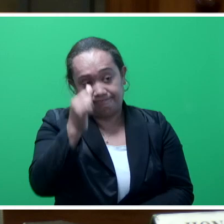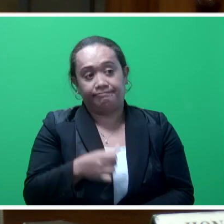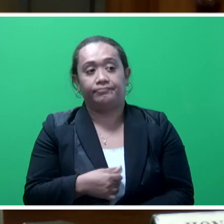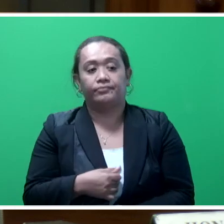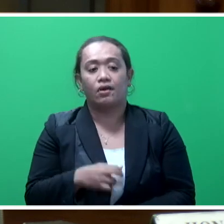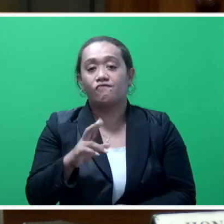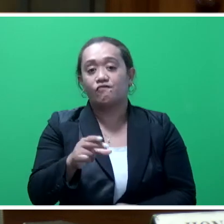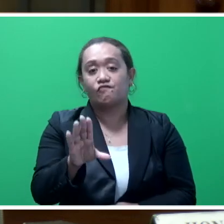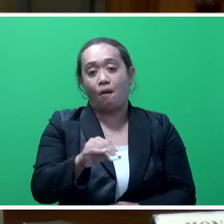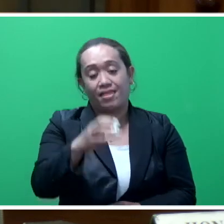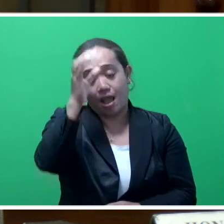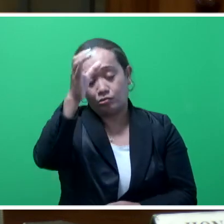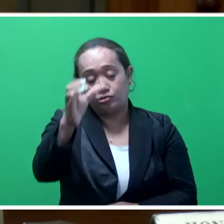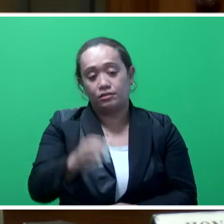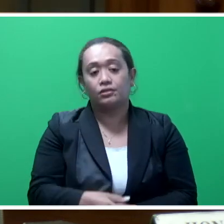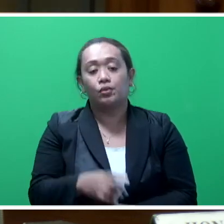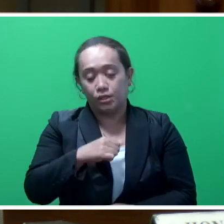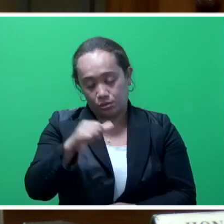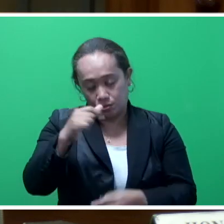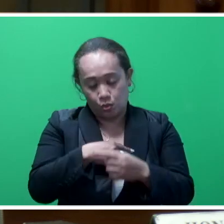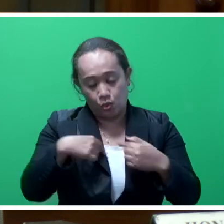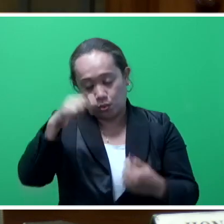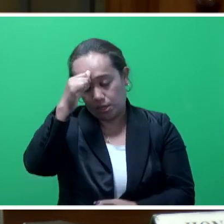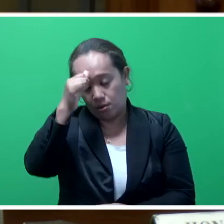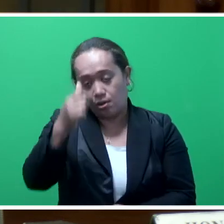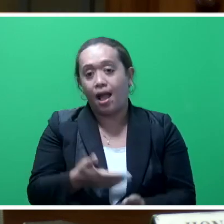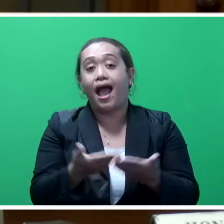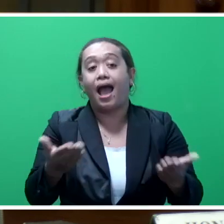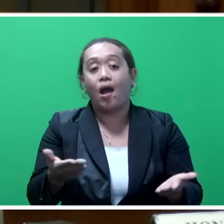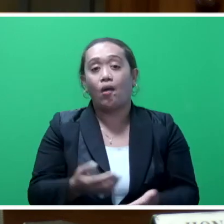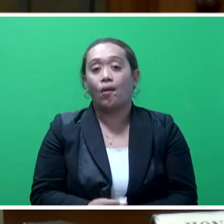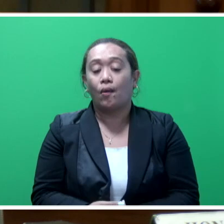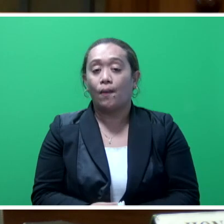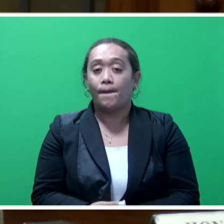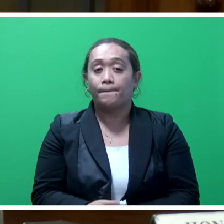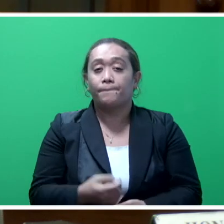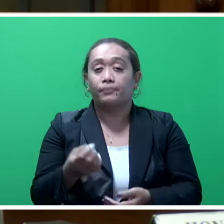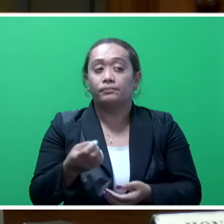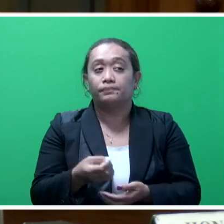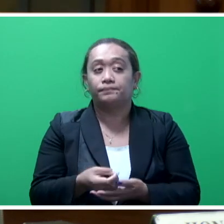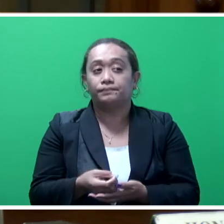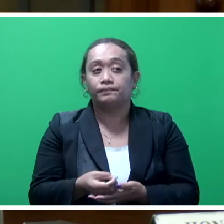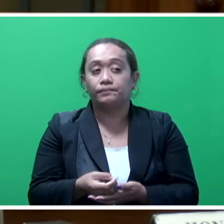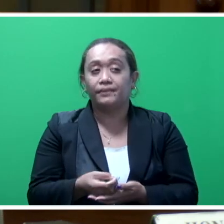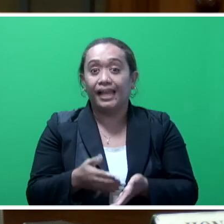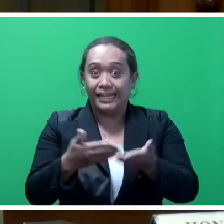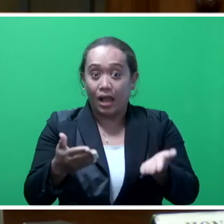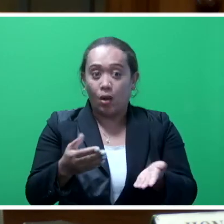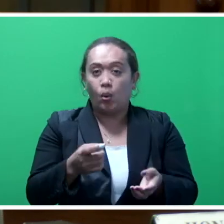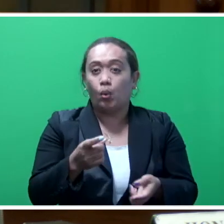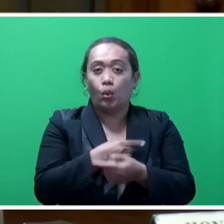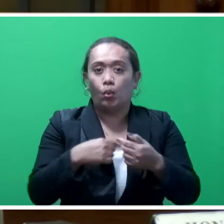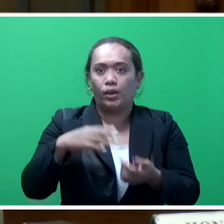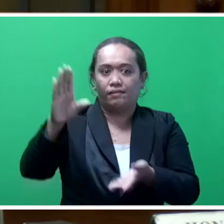Mr. Speaker, we note that we are importing about close to $48 million